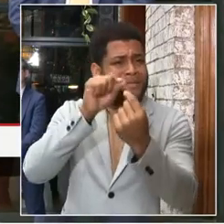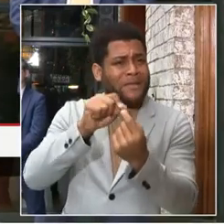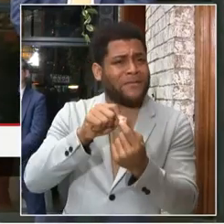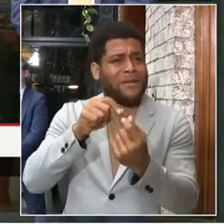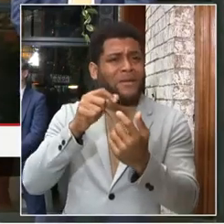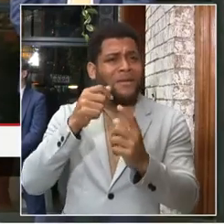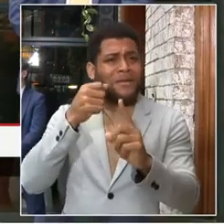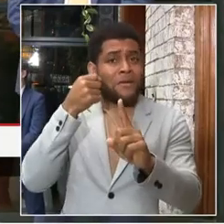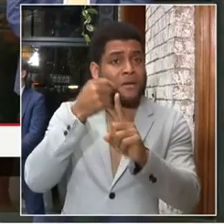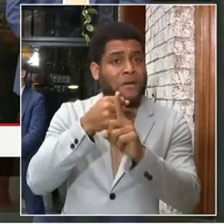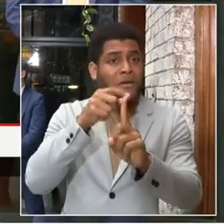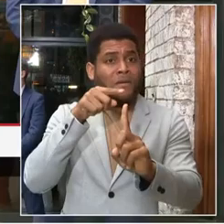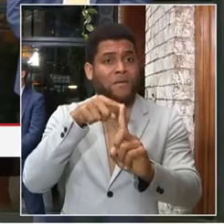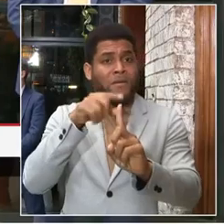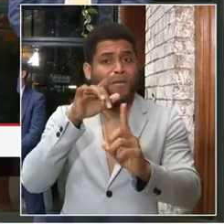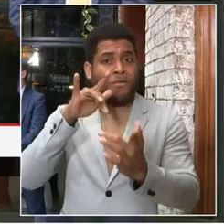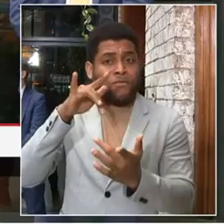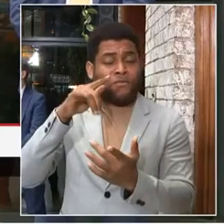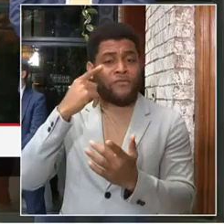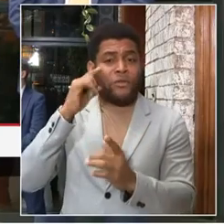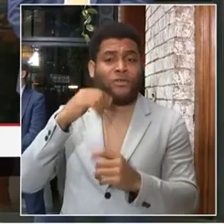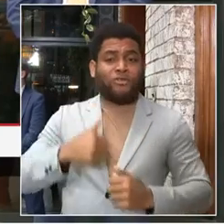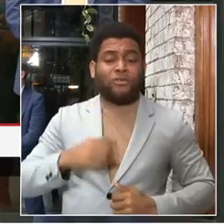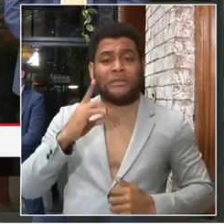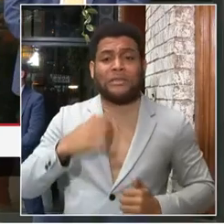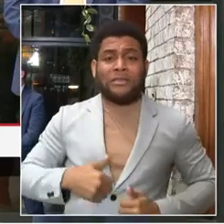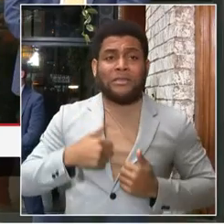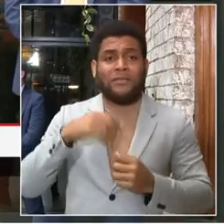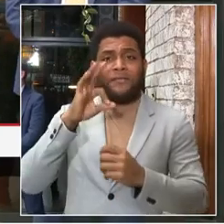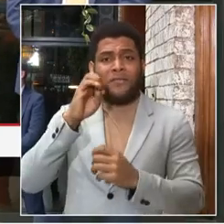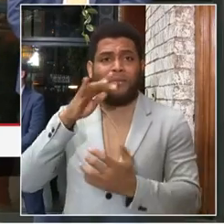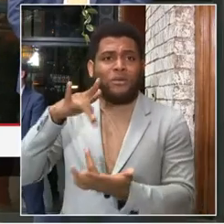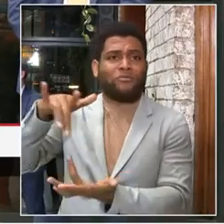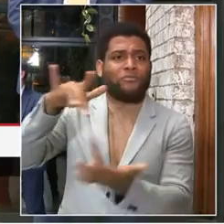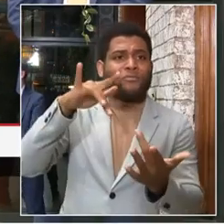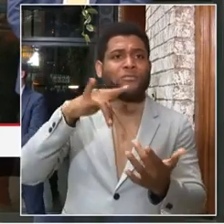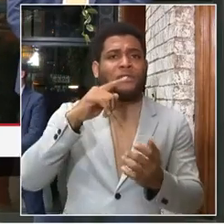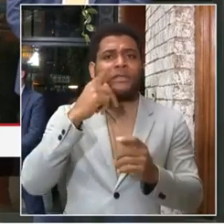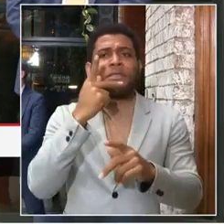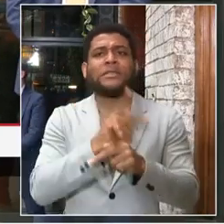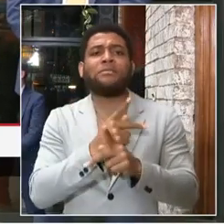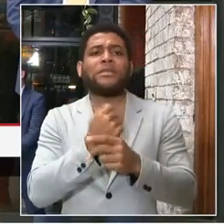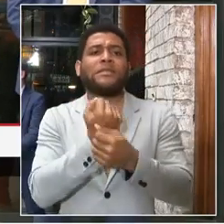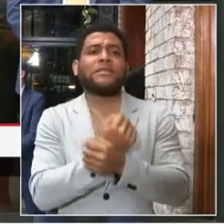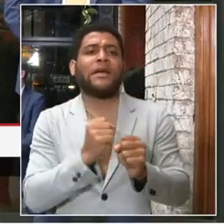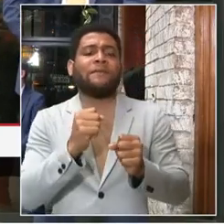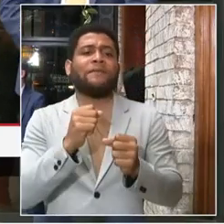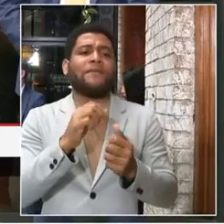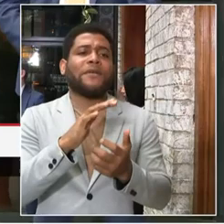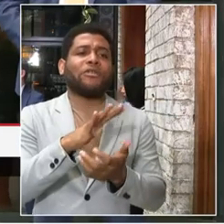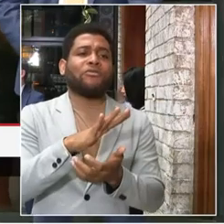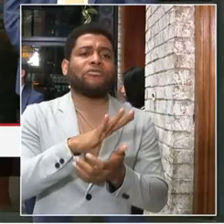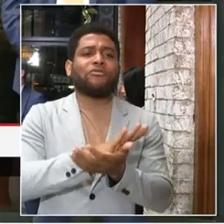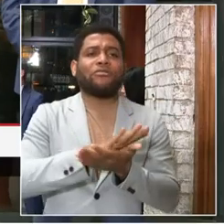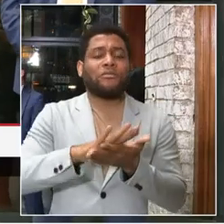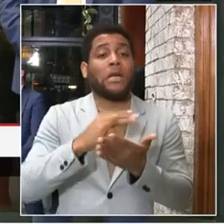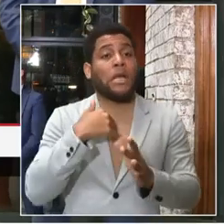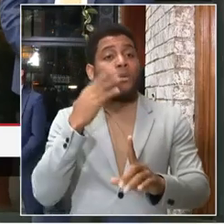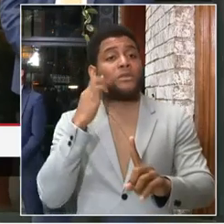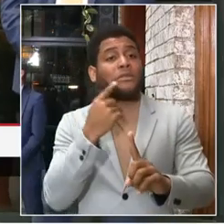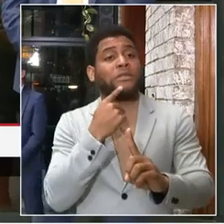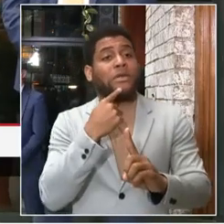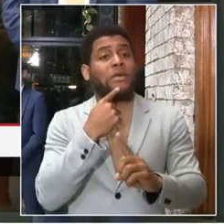tourists. Keeping it safe and clean. So let me just say a little bit about how the